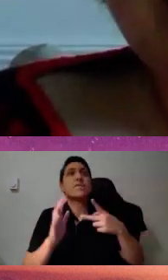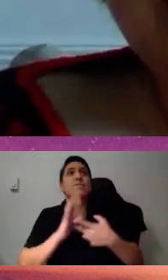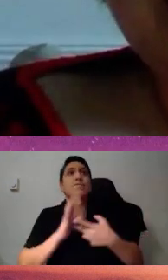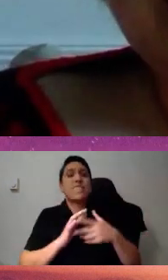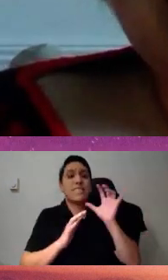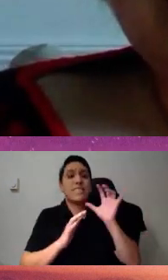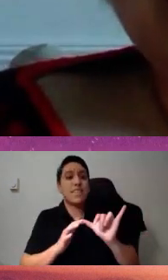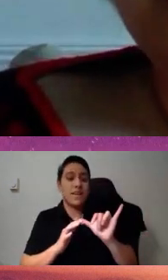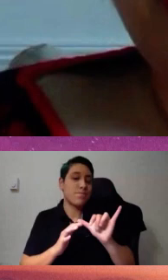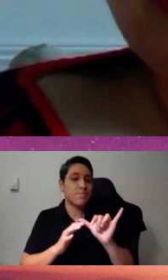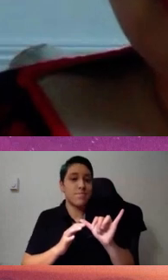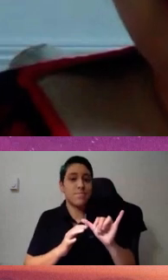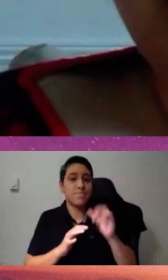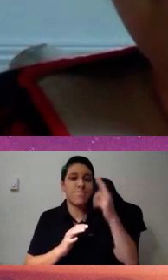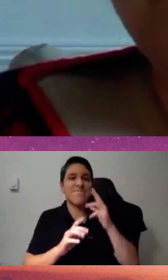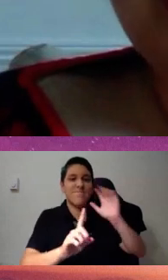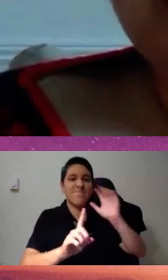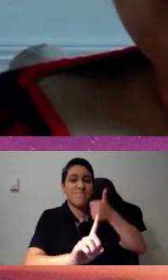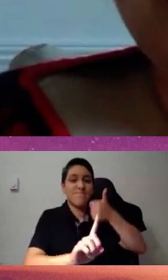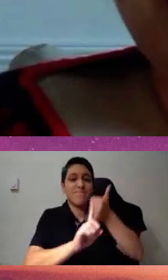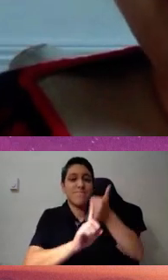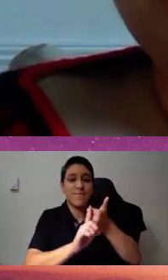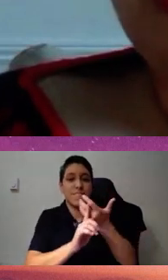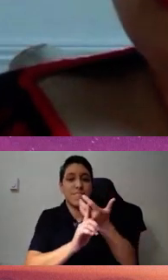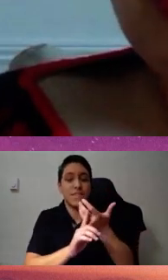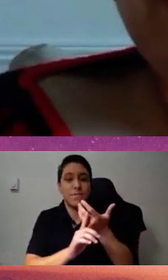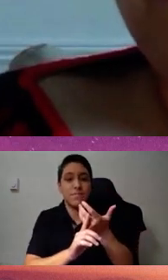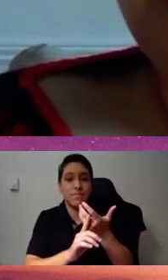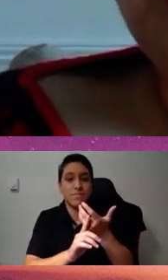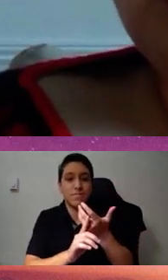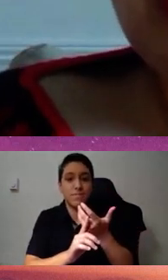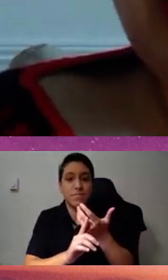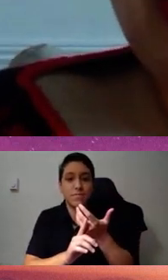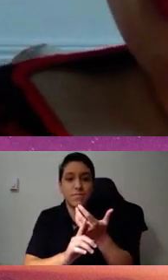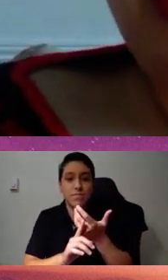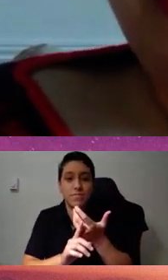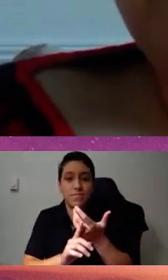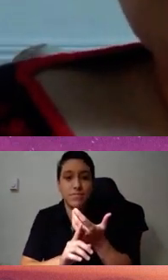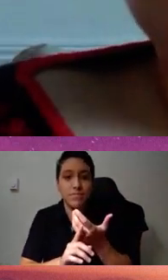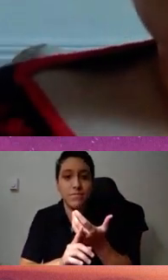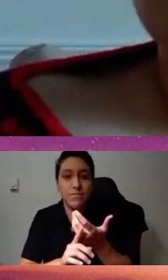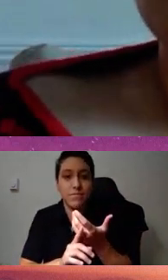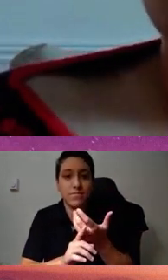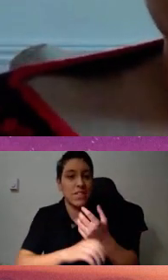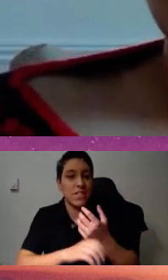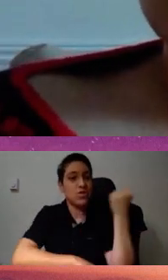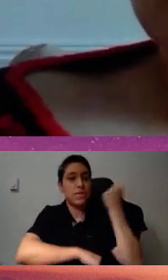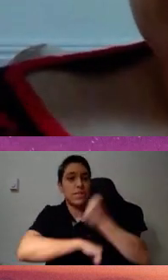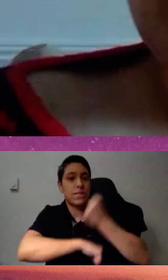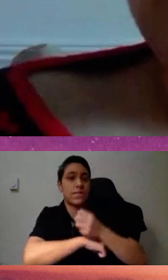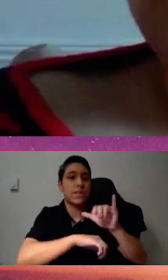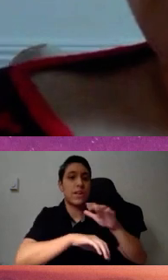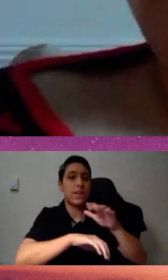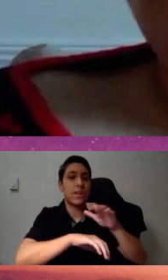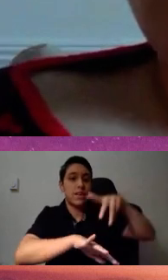and identities that did not fit the ideals and views of those Western and